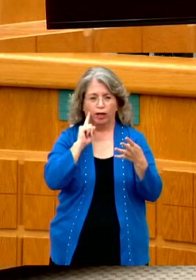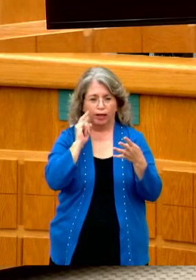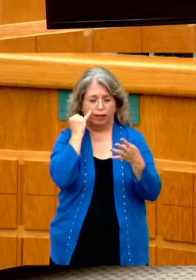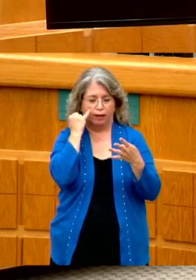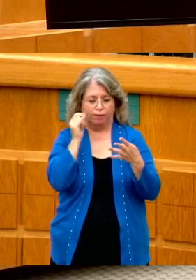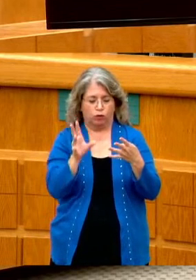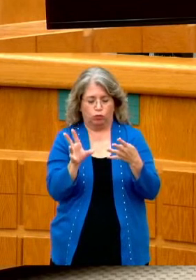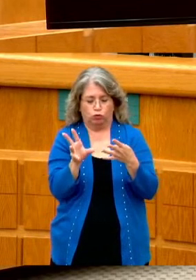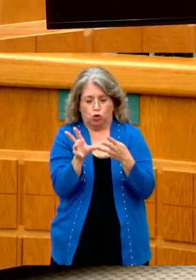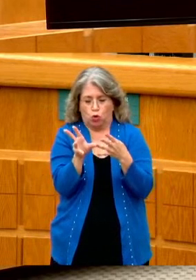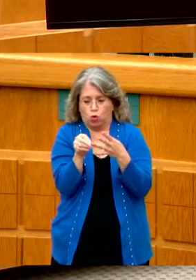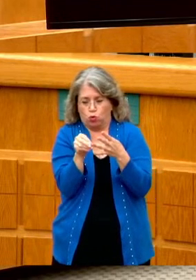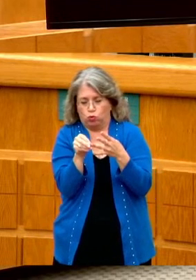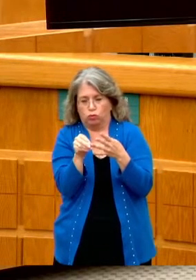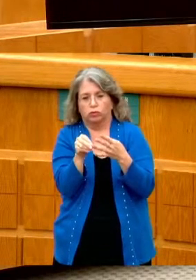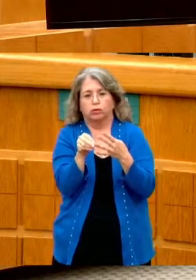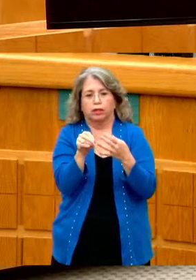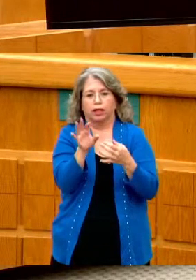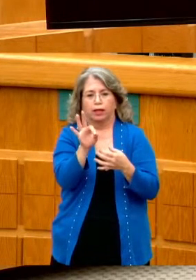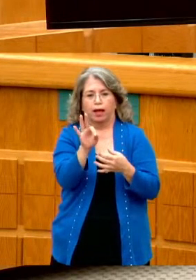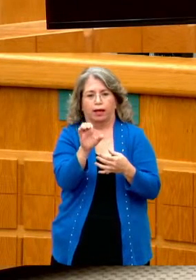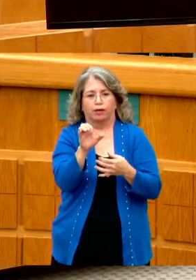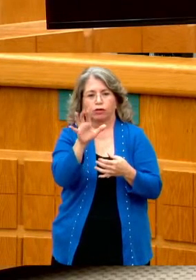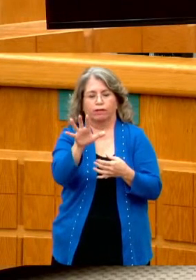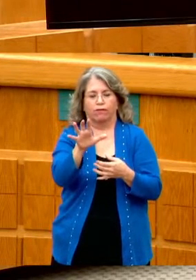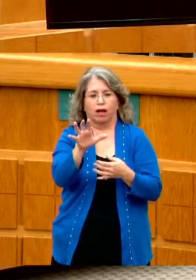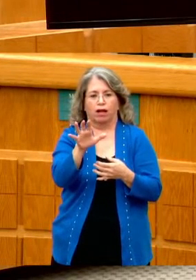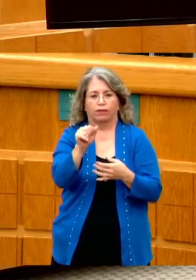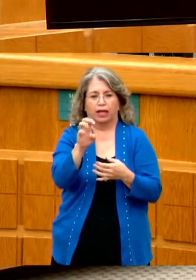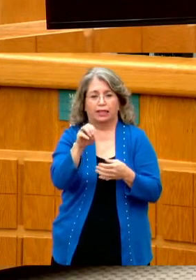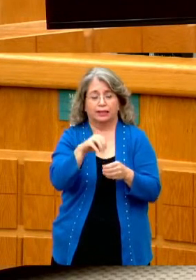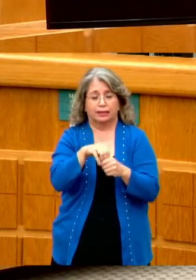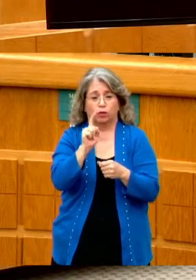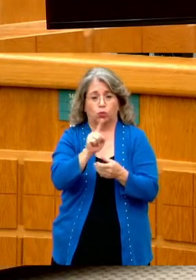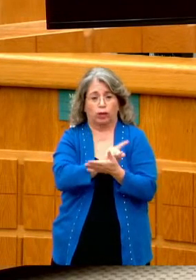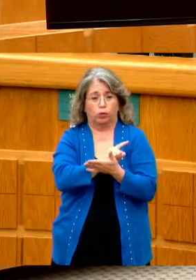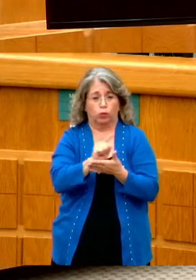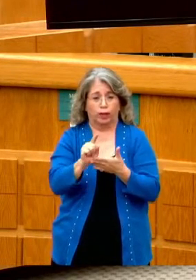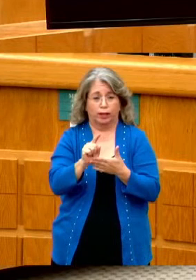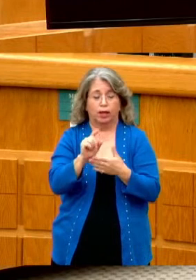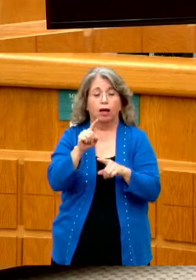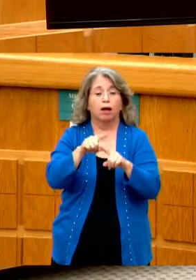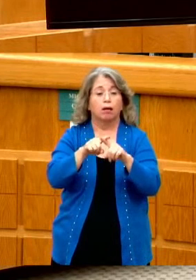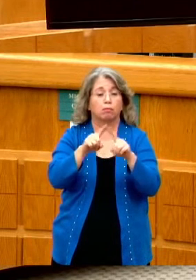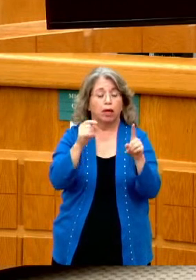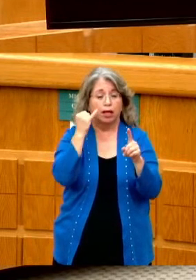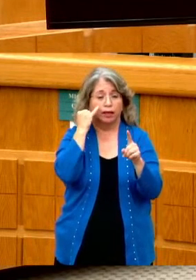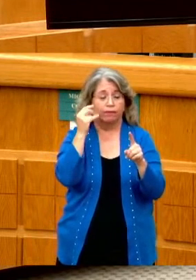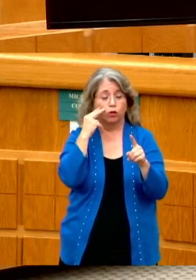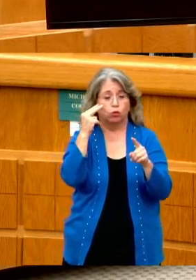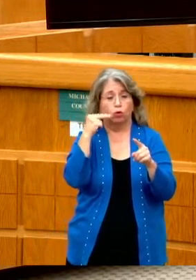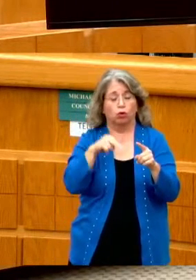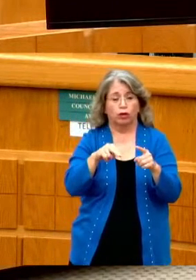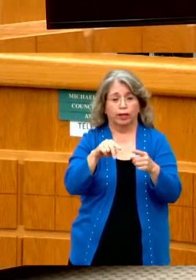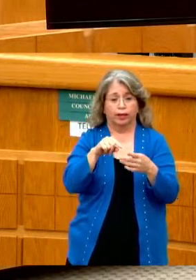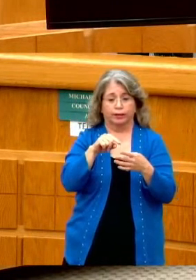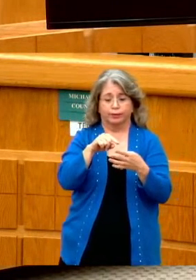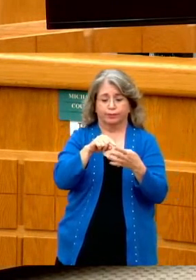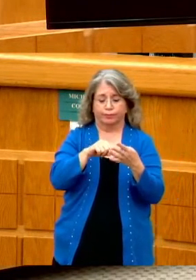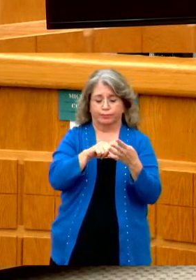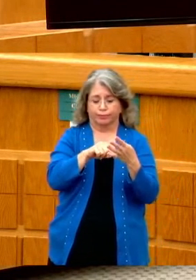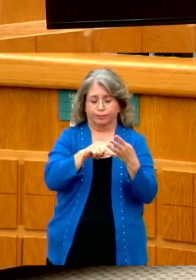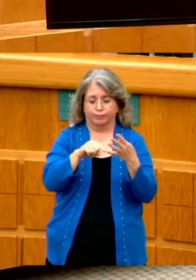it's 905 COVID-19 cases in 1 week. But if you look at the second week, and it starts